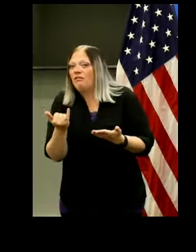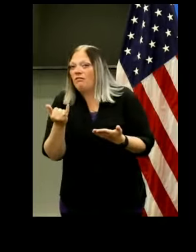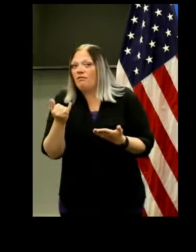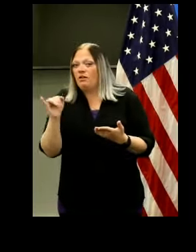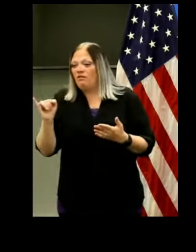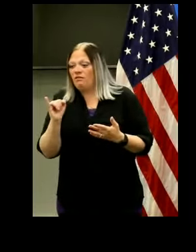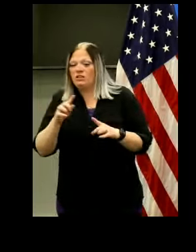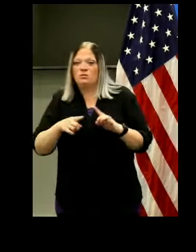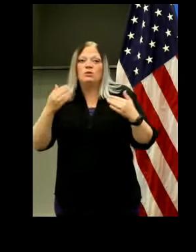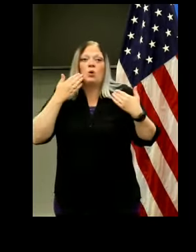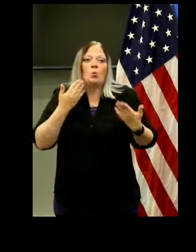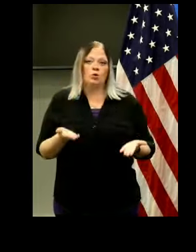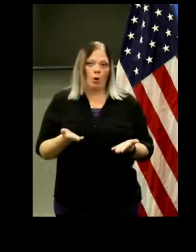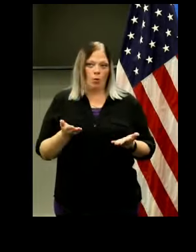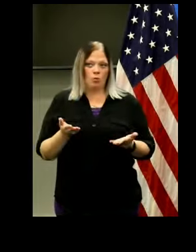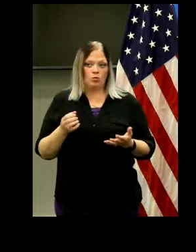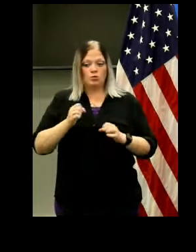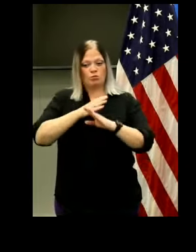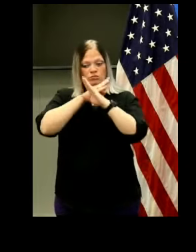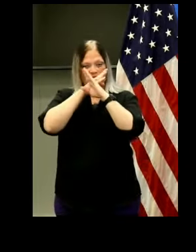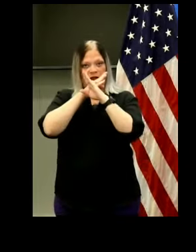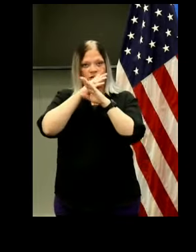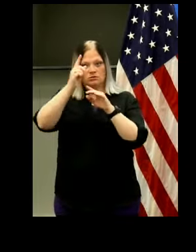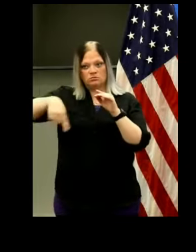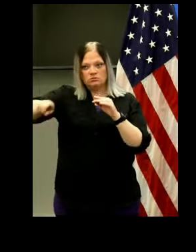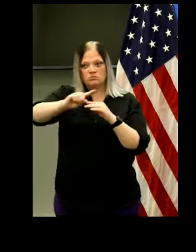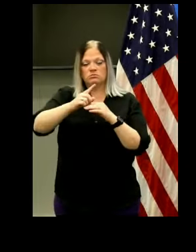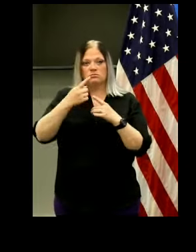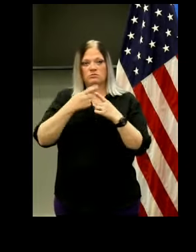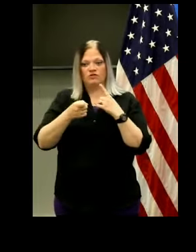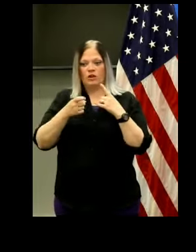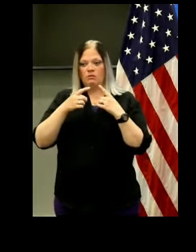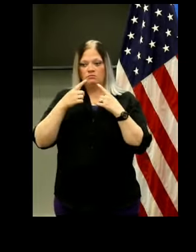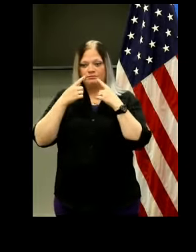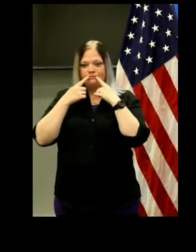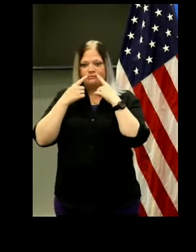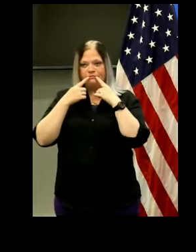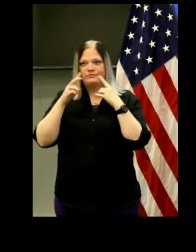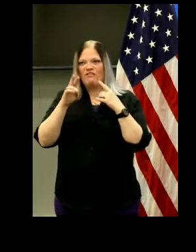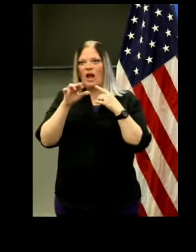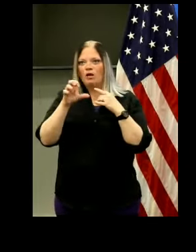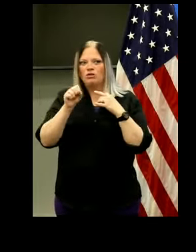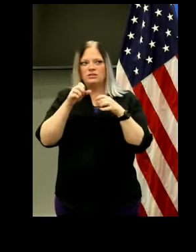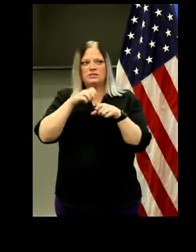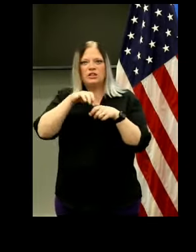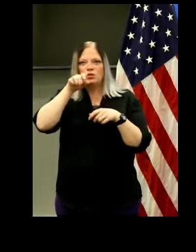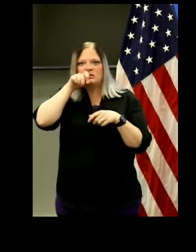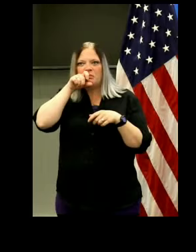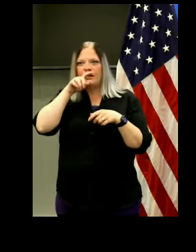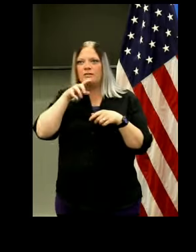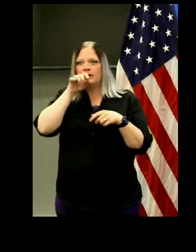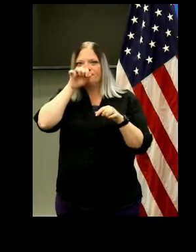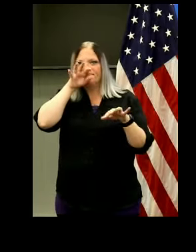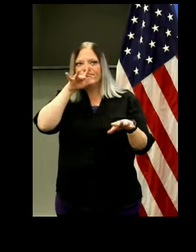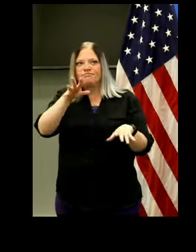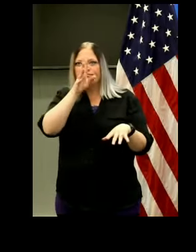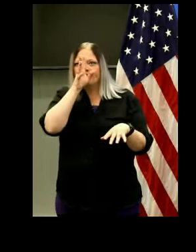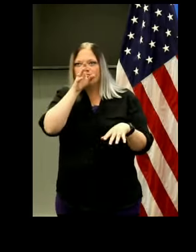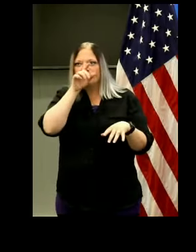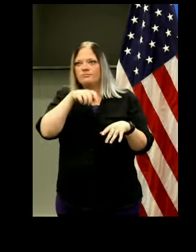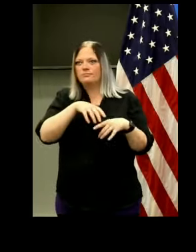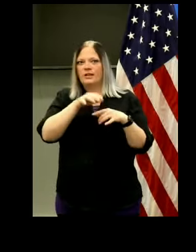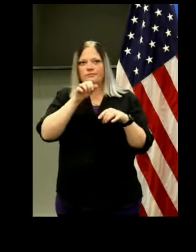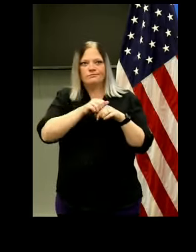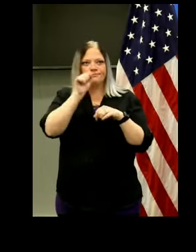don't know it, to protect people around you from your droplets and contagious virus, spewing out and infecting other